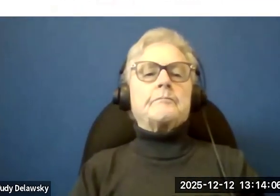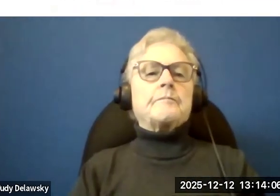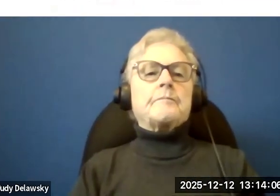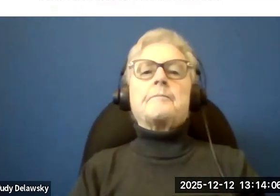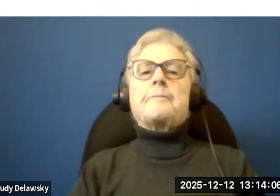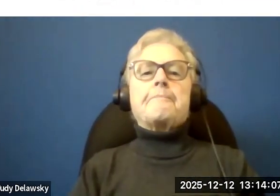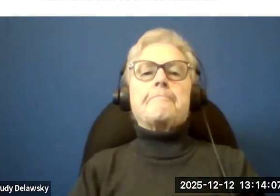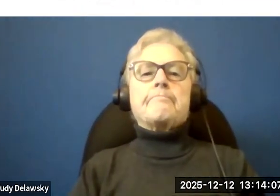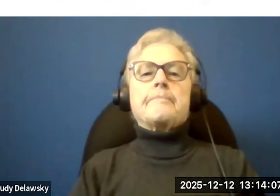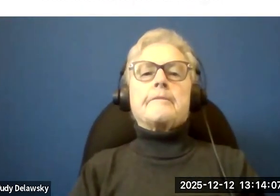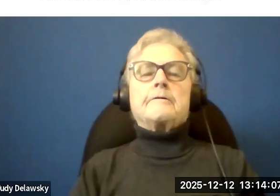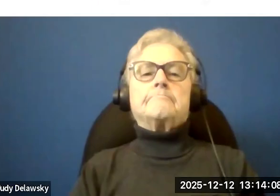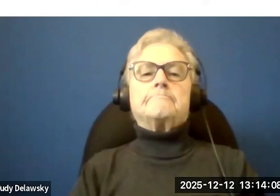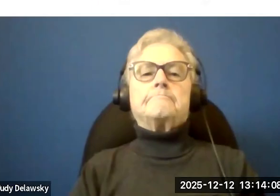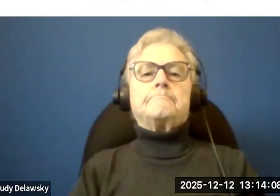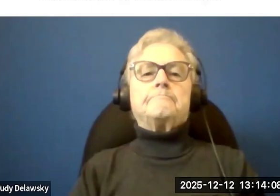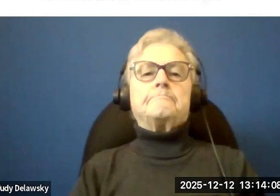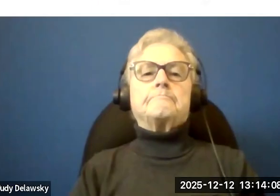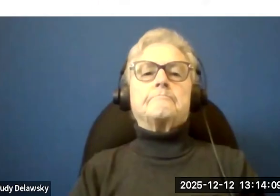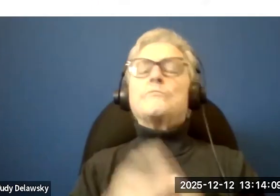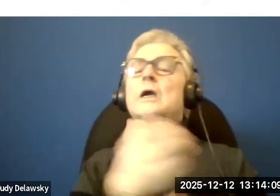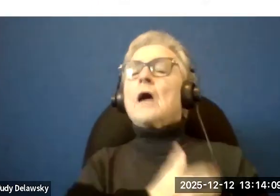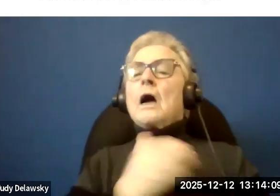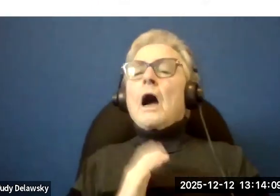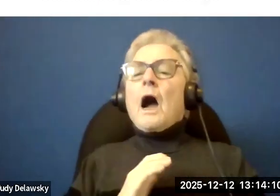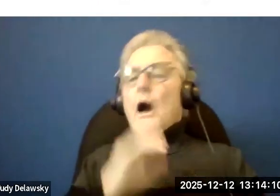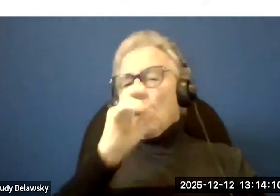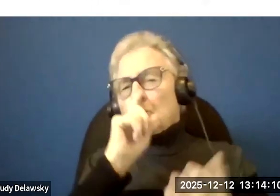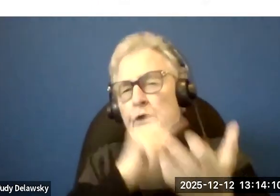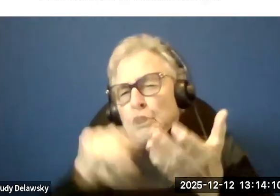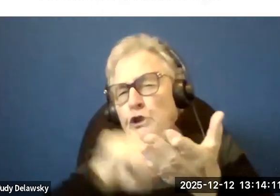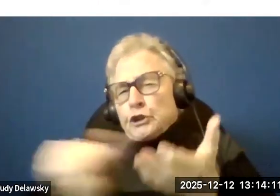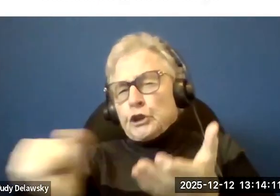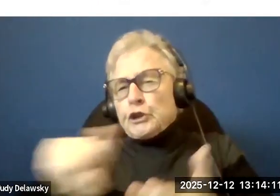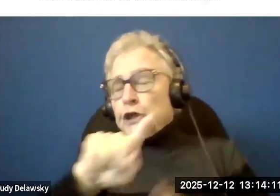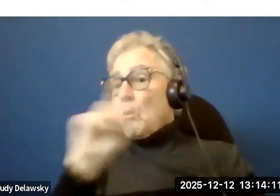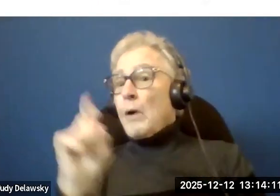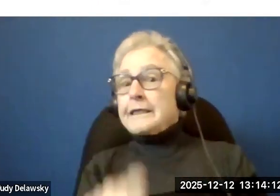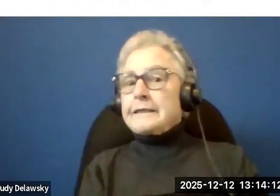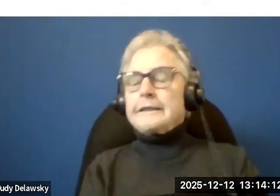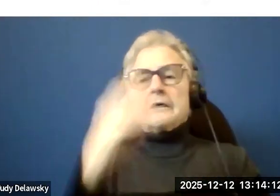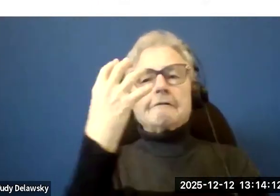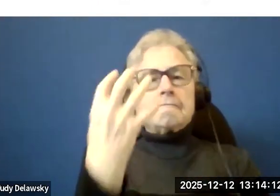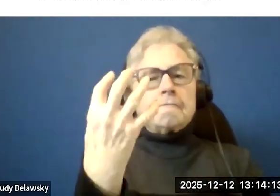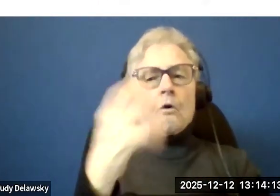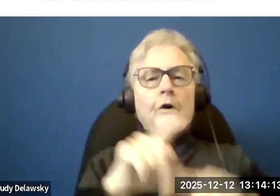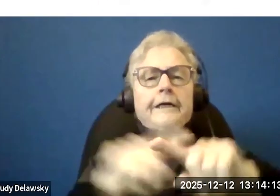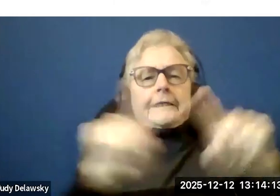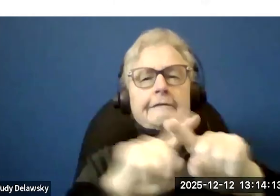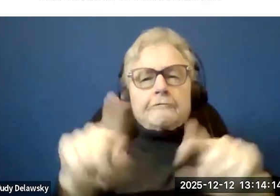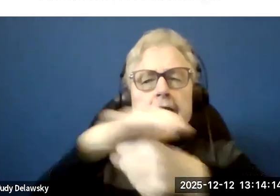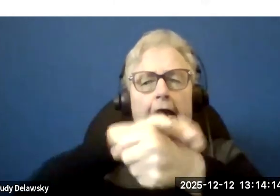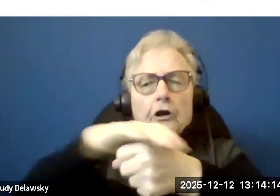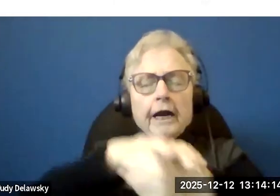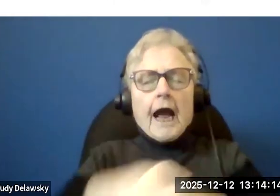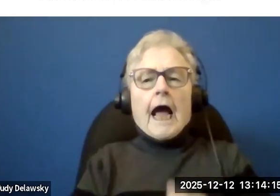Thank you. So our research questions are guided by 4 areas of inquiry that help